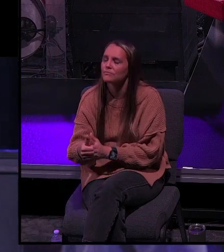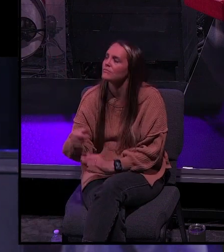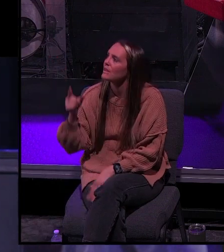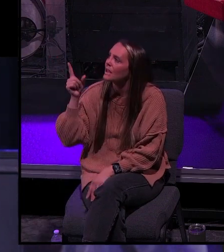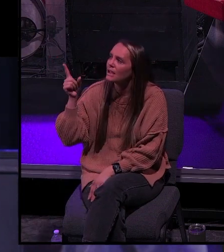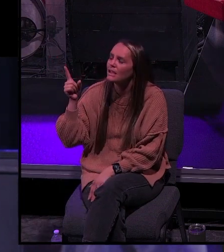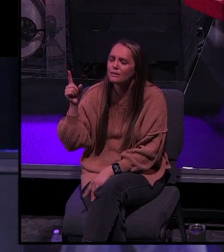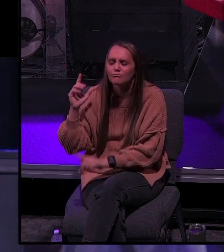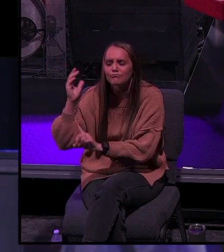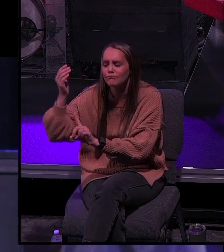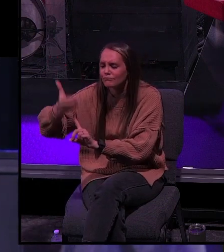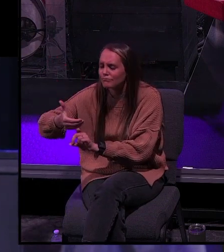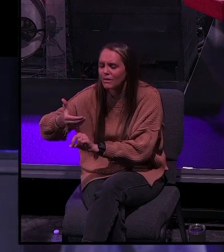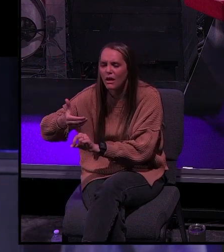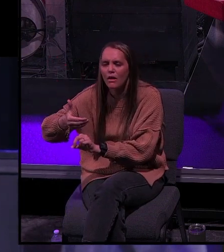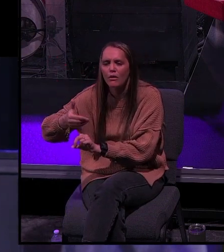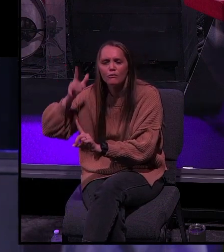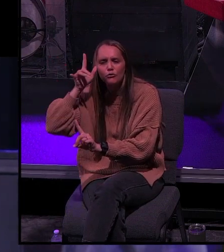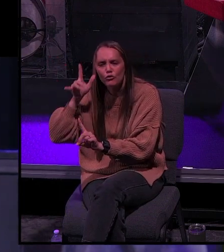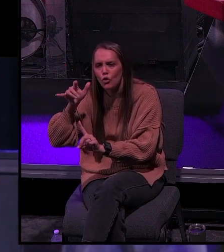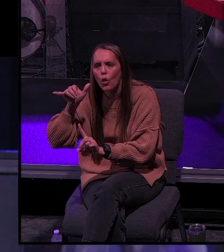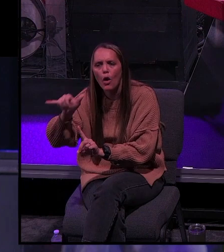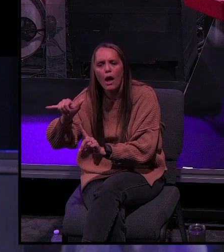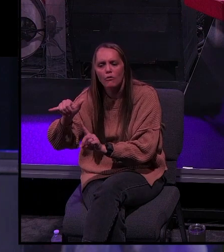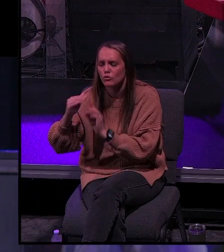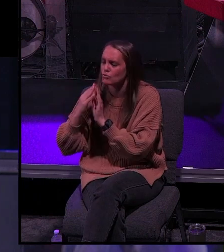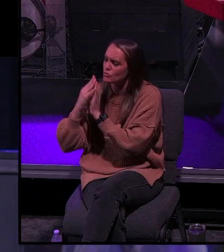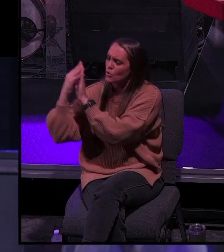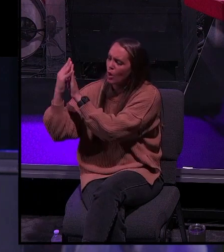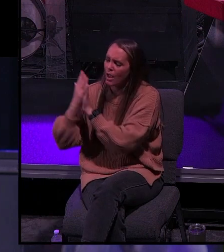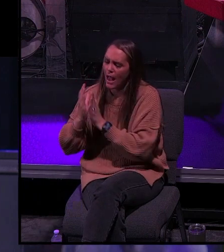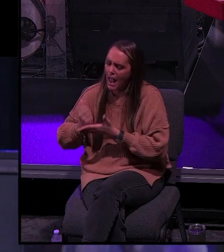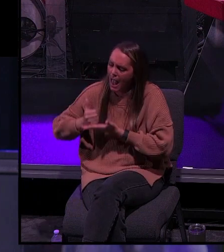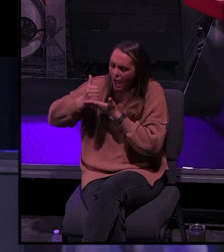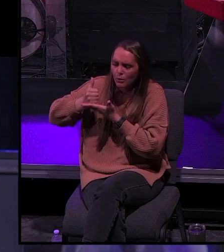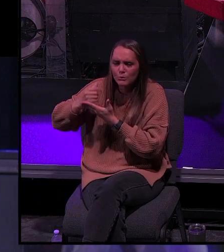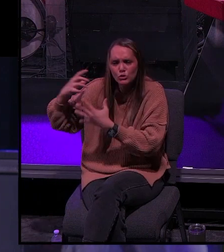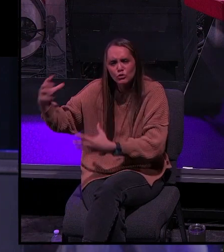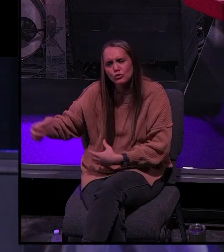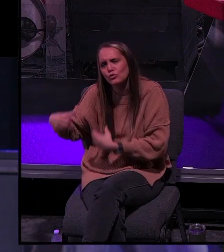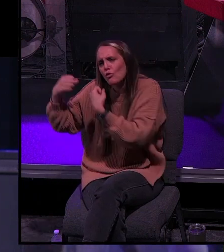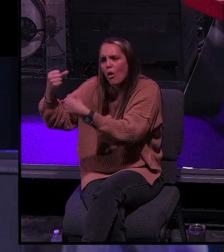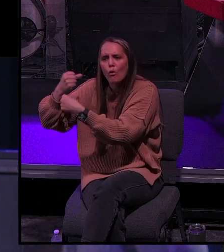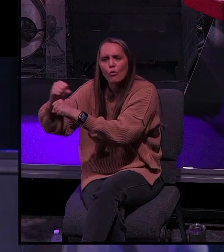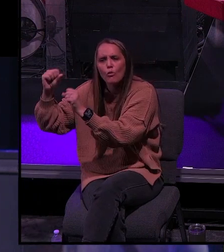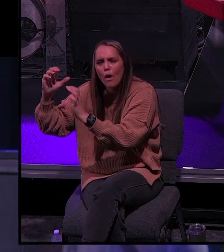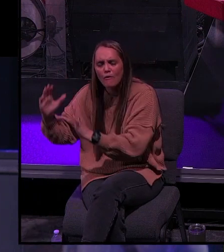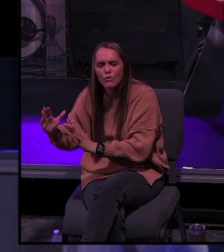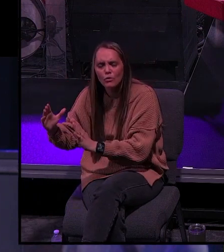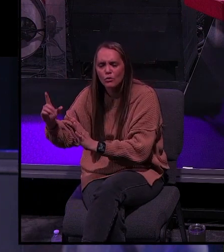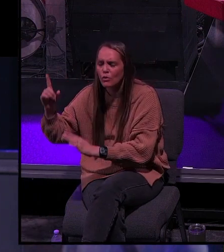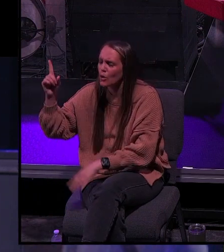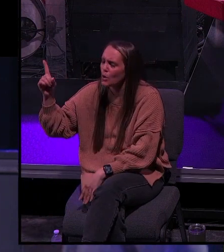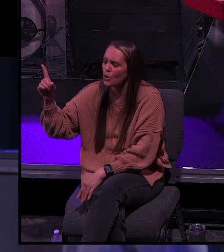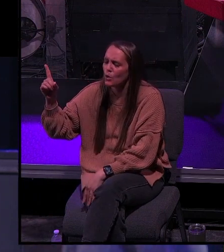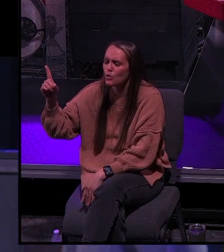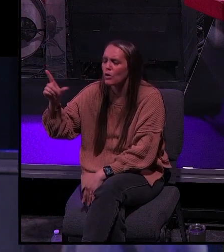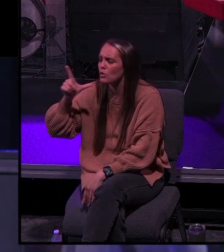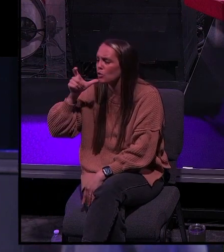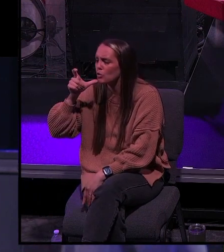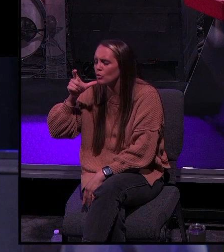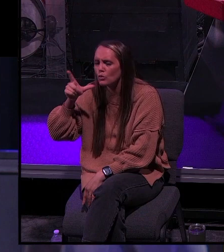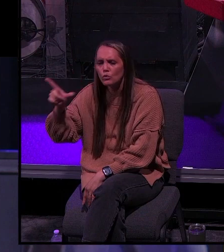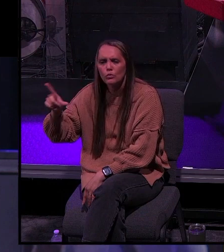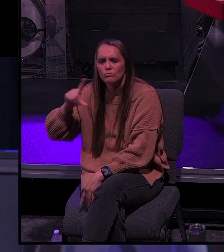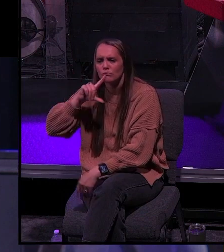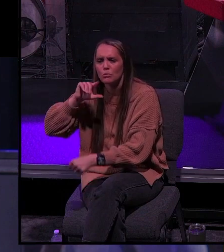be an ever-present help in times of trouble, a strong refuge, and the one who ultimately seals your future.